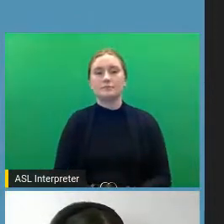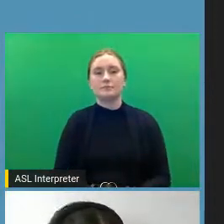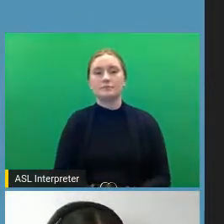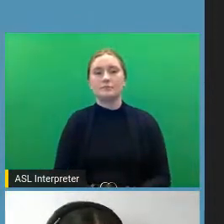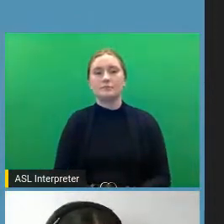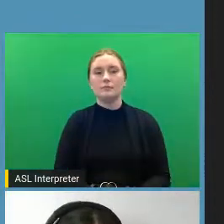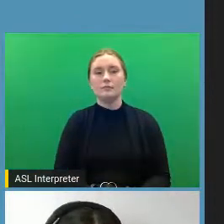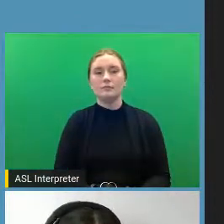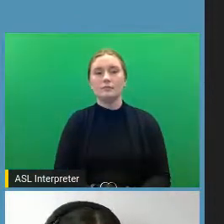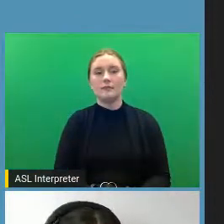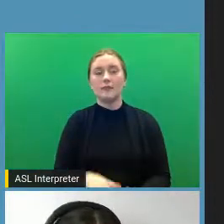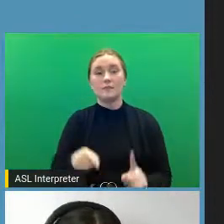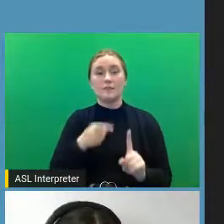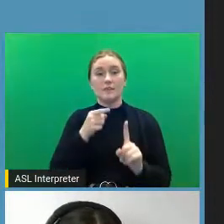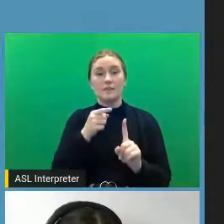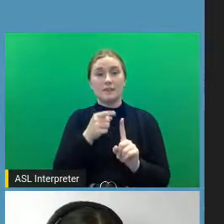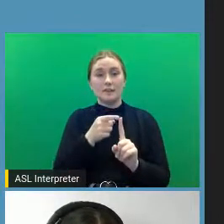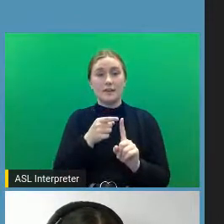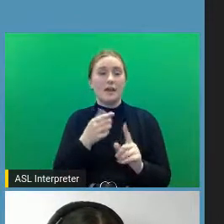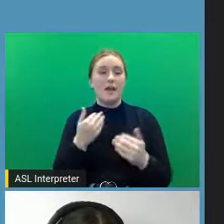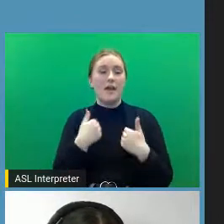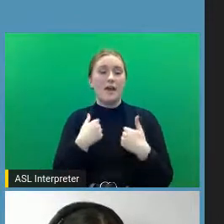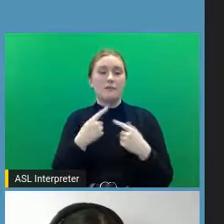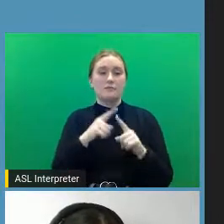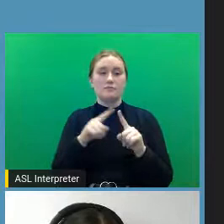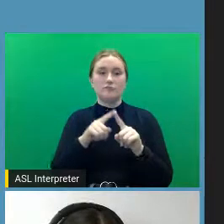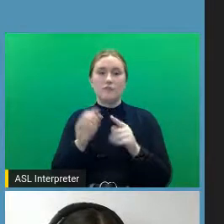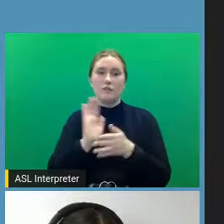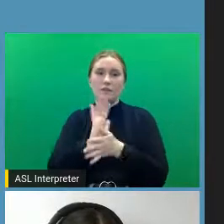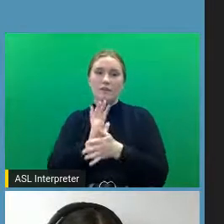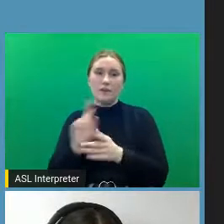video formats. I mean, we now have 4K, which